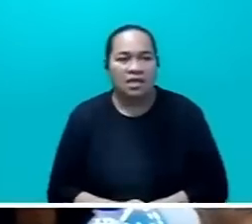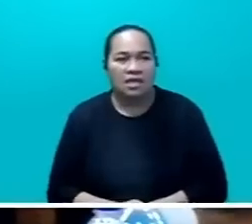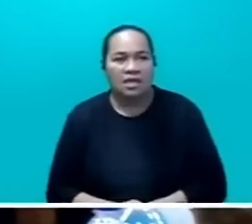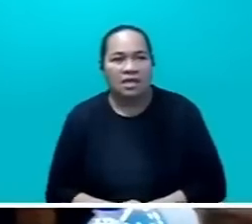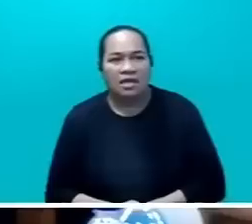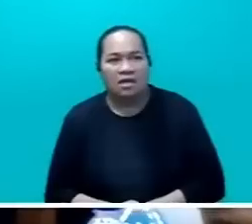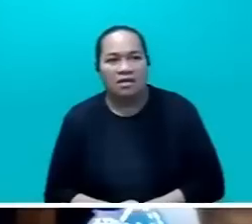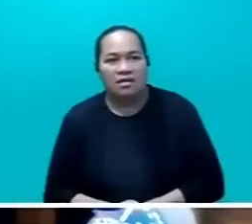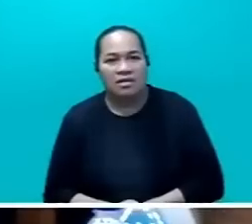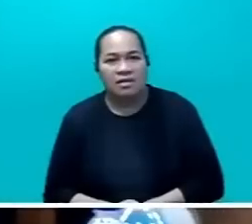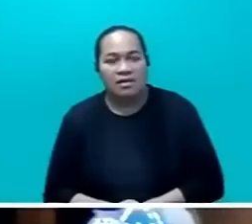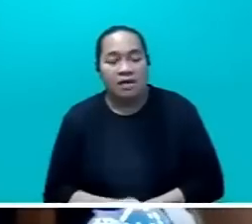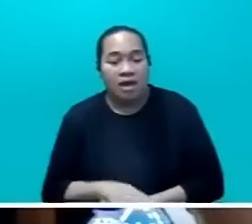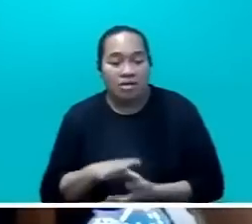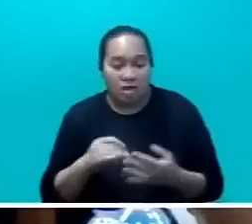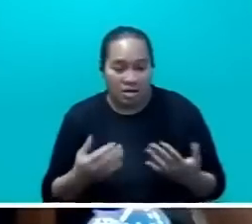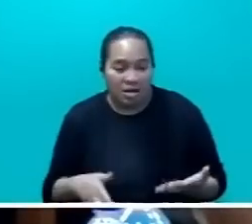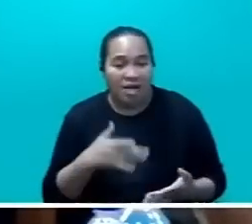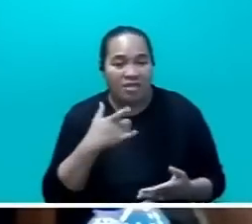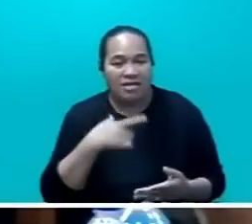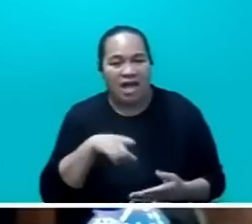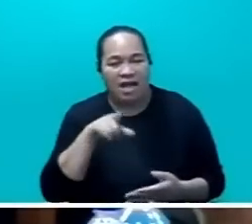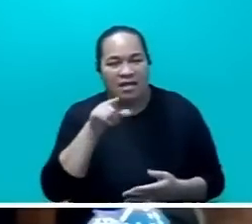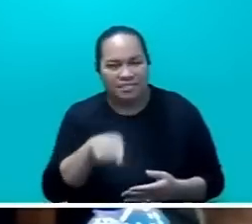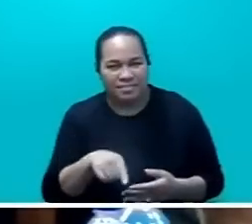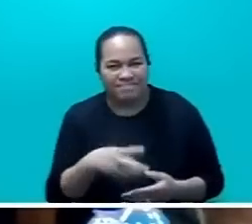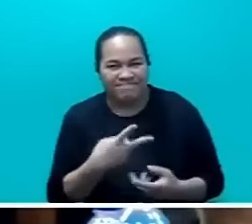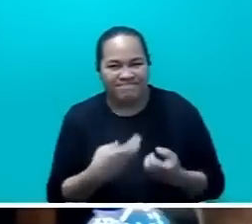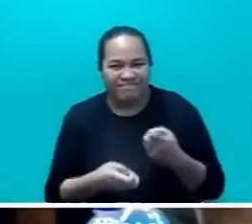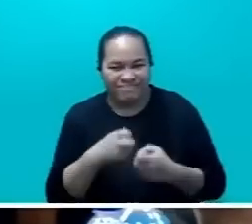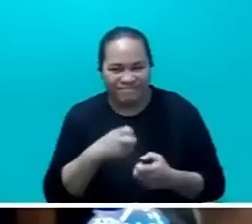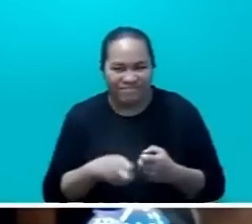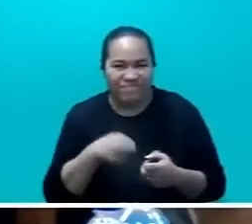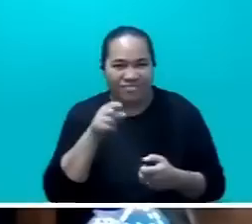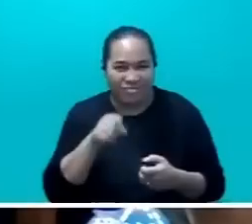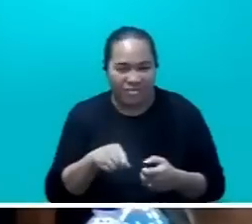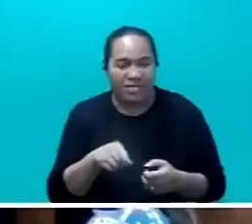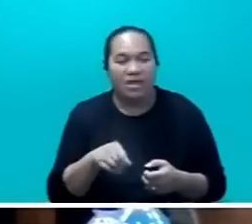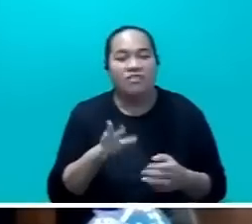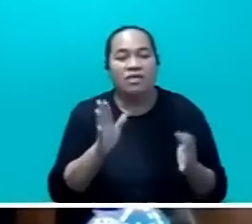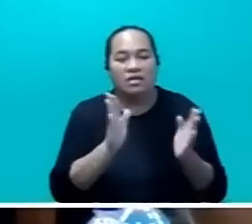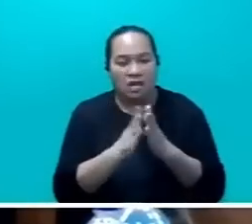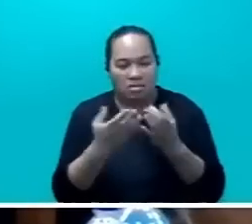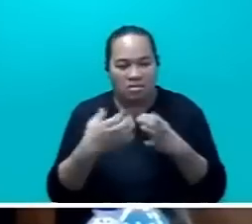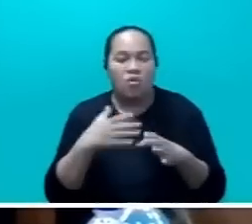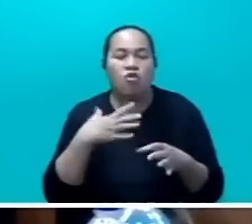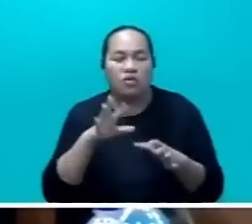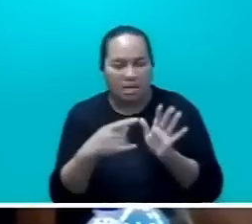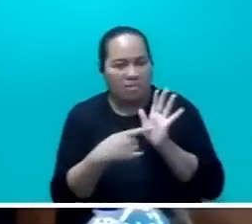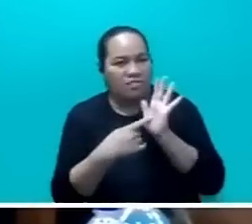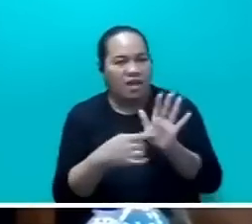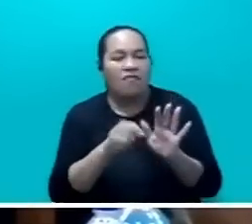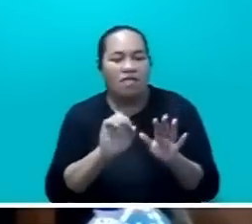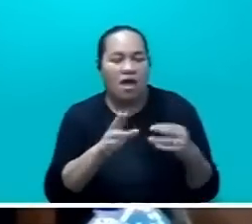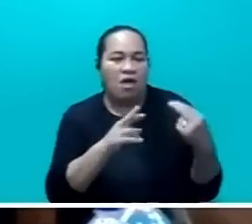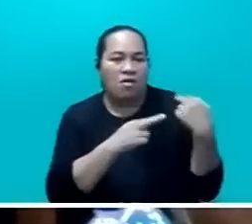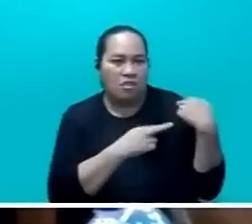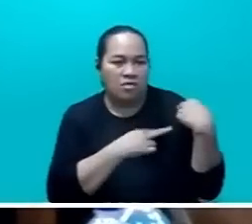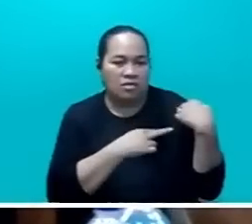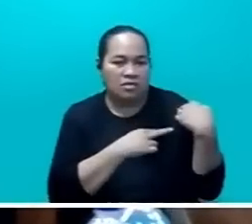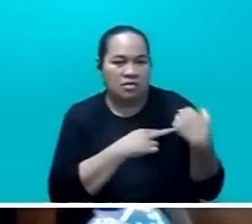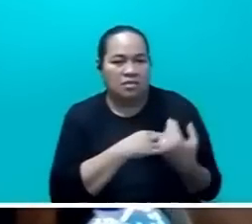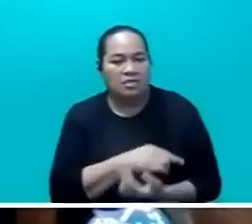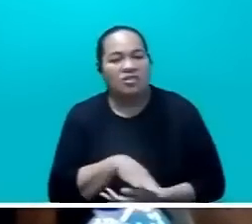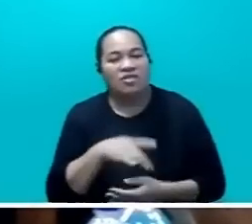the municipal councils to deliver on the mandated roles and responsibilities, Mr. Speaker,